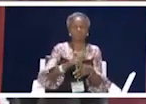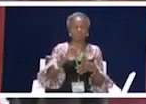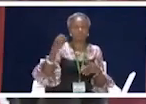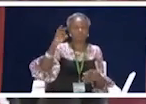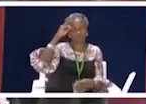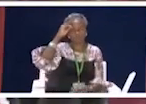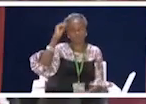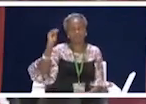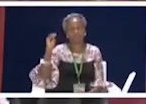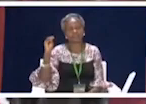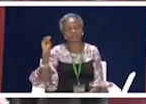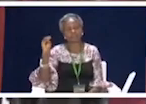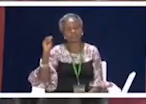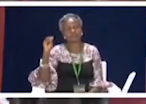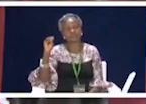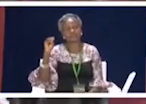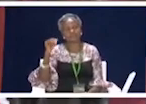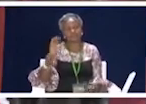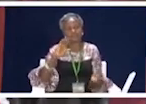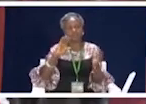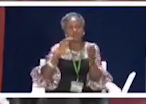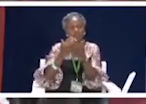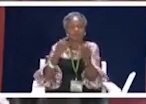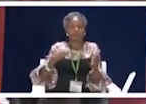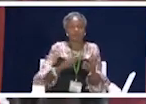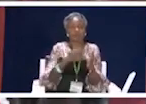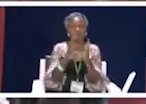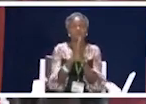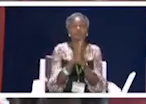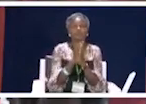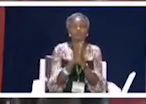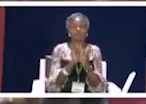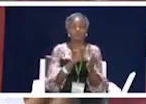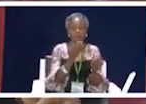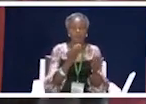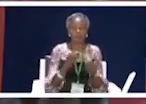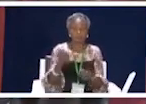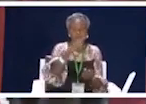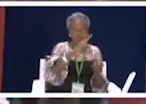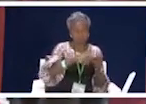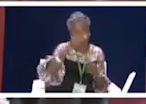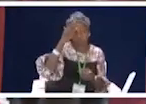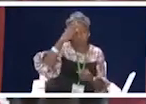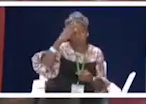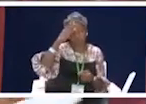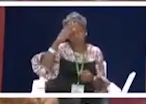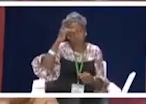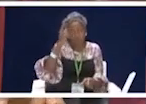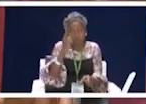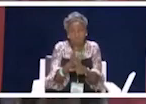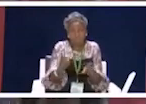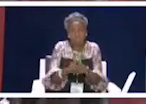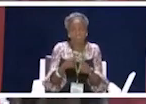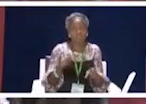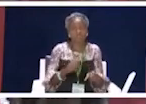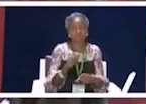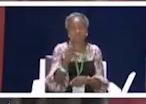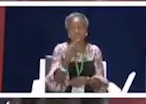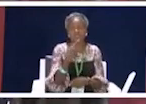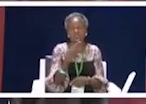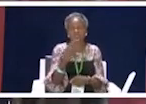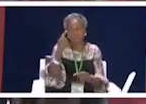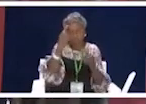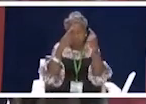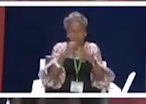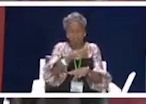man. Before we pray, I want you to know, just as we said